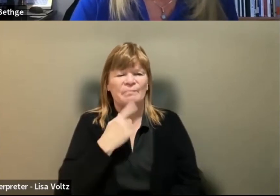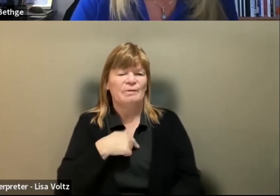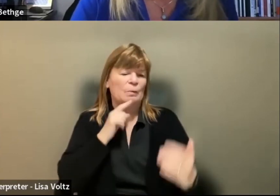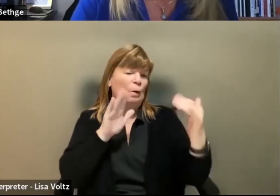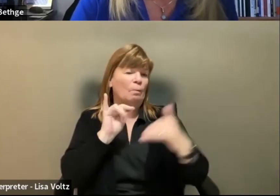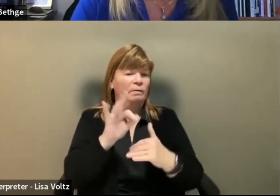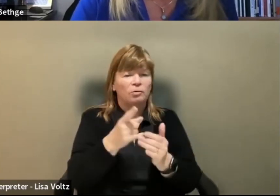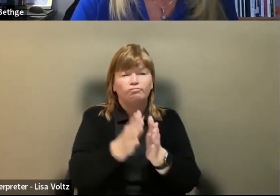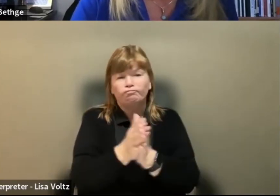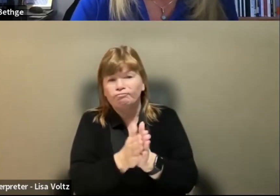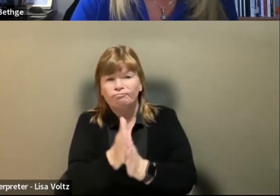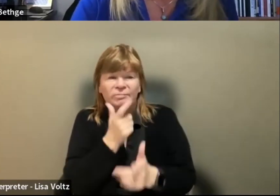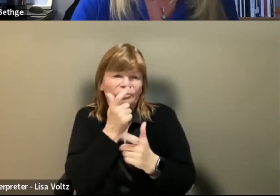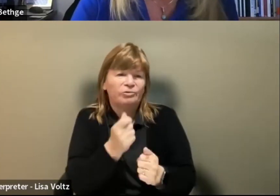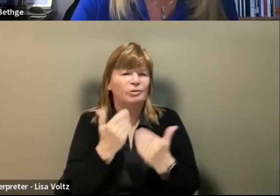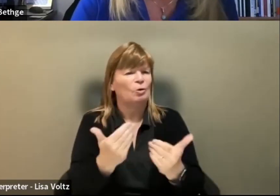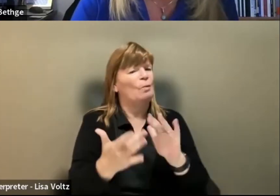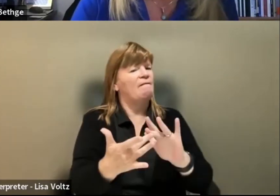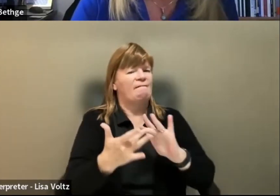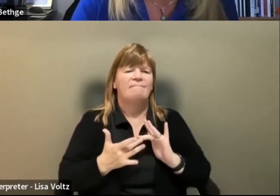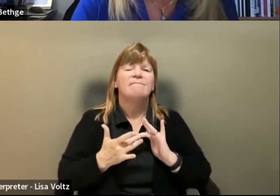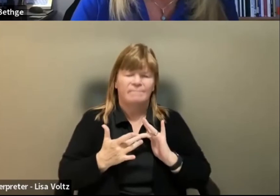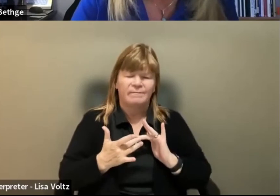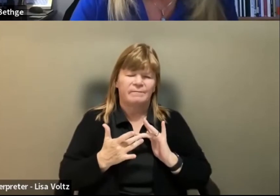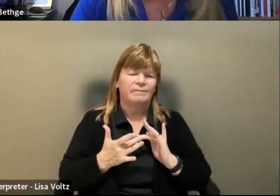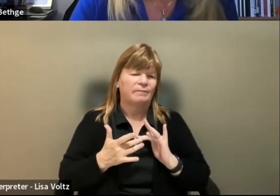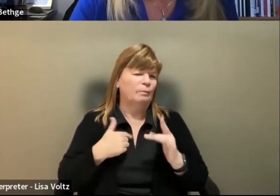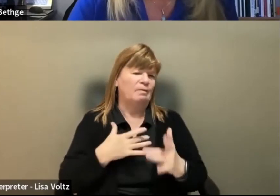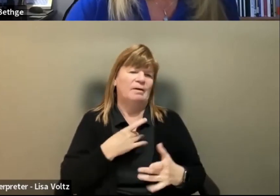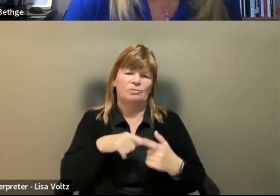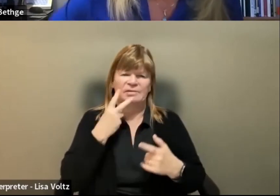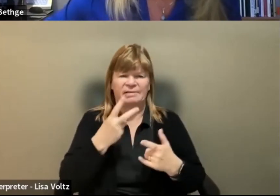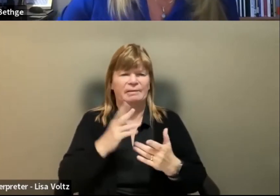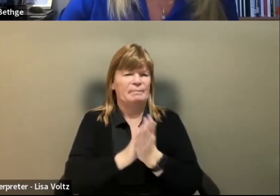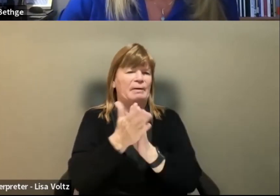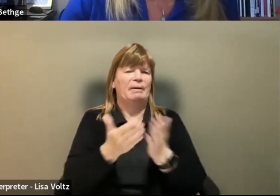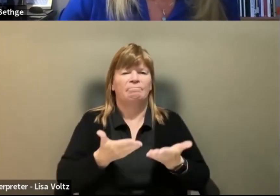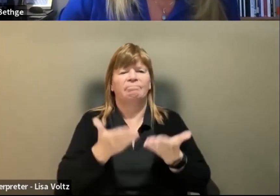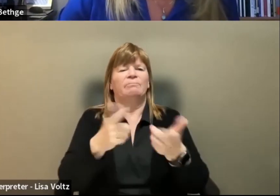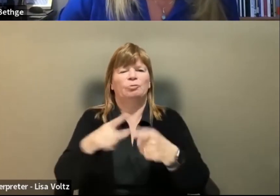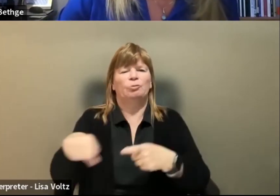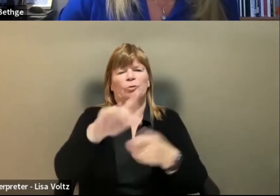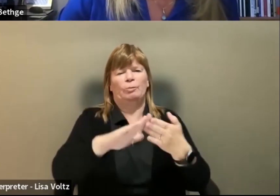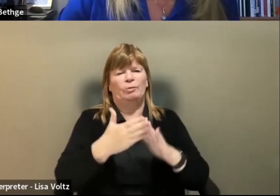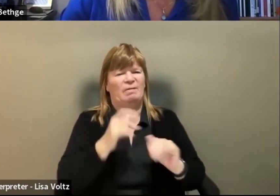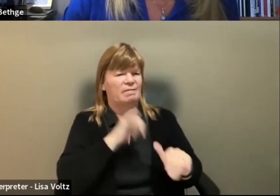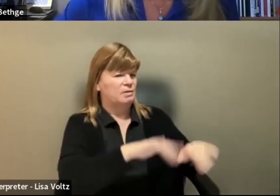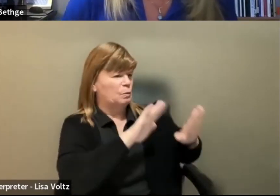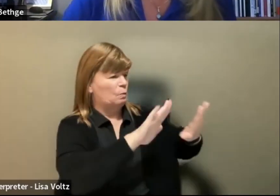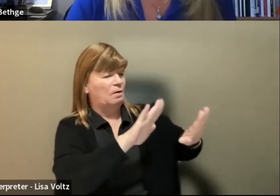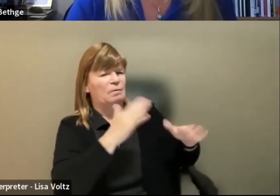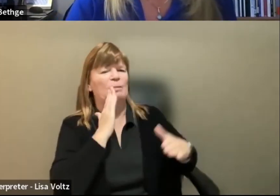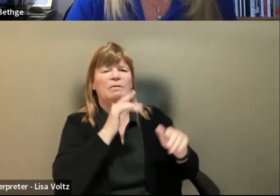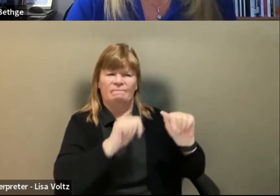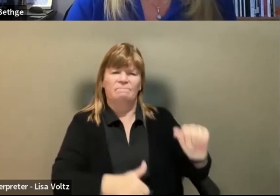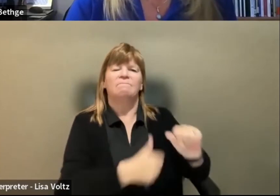reach out. We would love to see it brought to your community. Yeah, that's wonderful. We will definitely follow up for